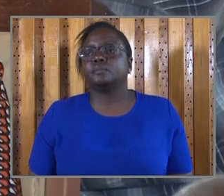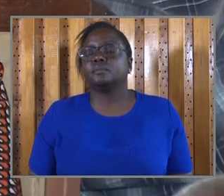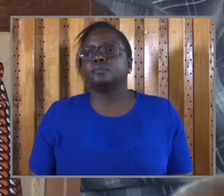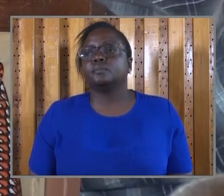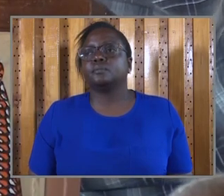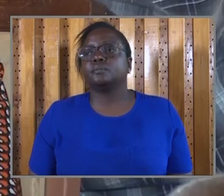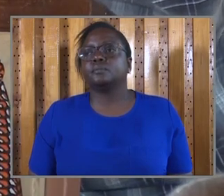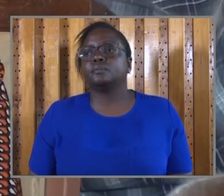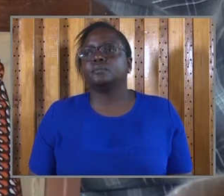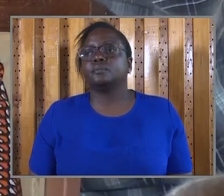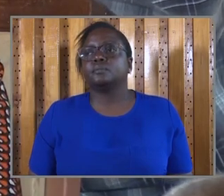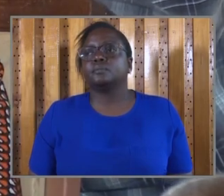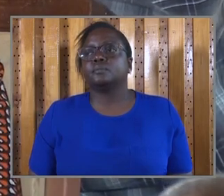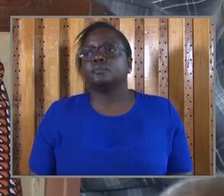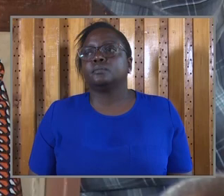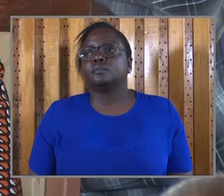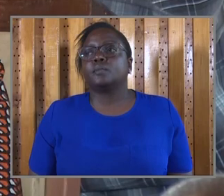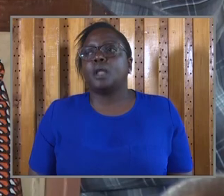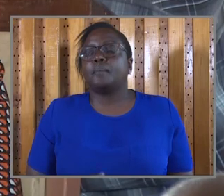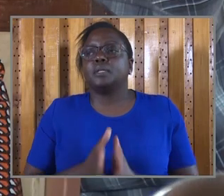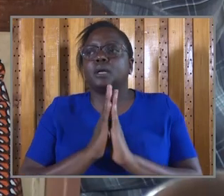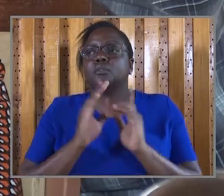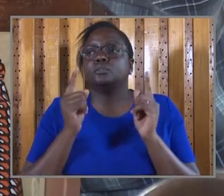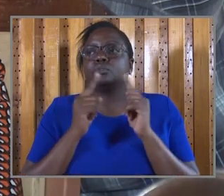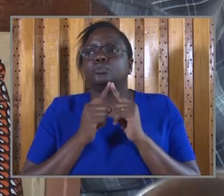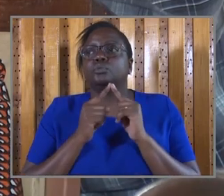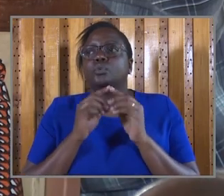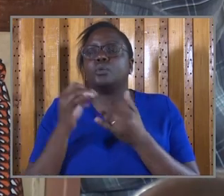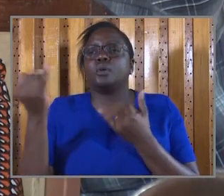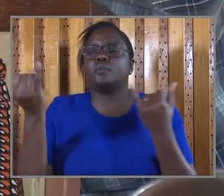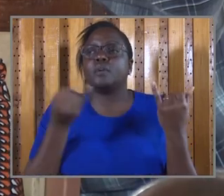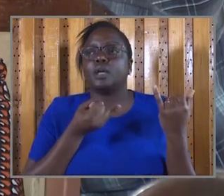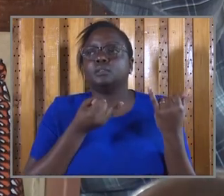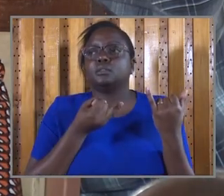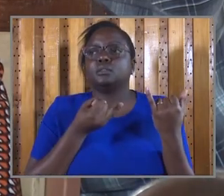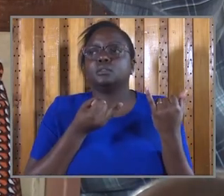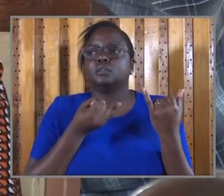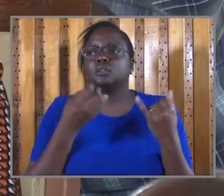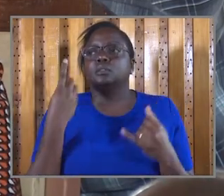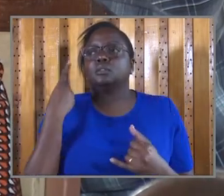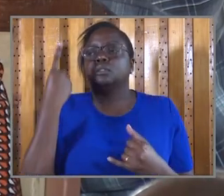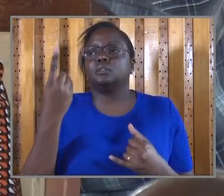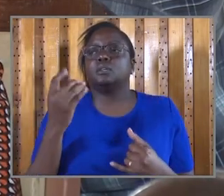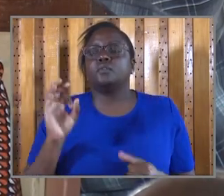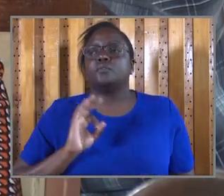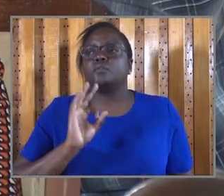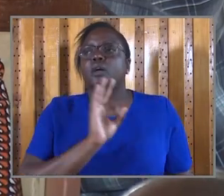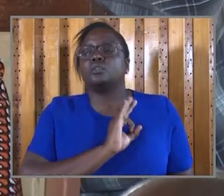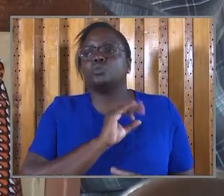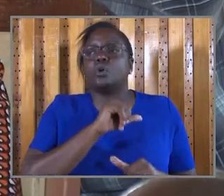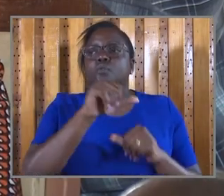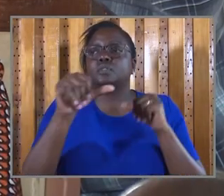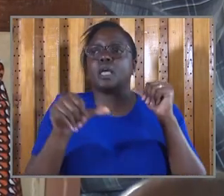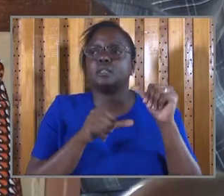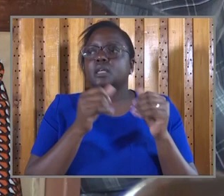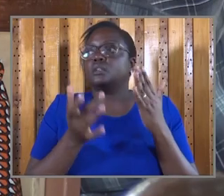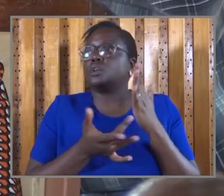Okay, I've been asked to invite the Dean, Faculty of Science